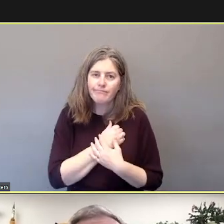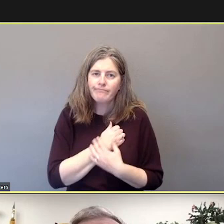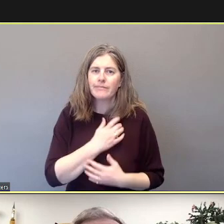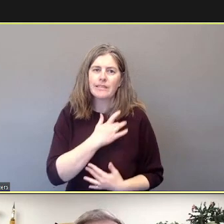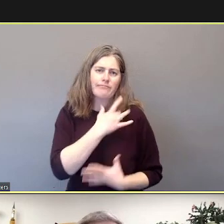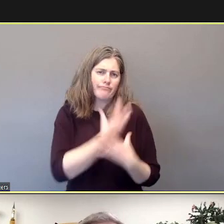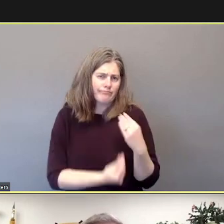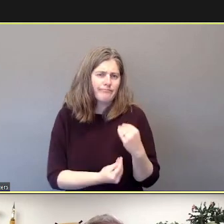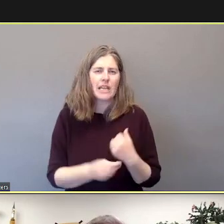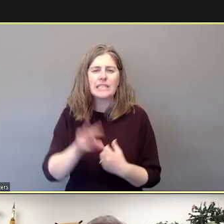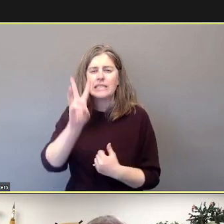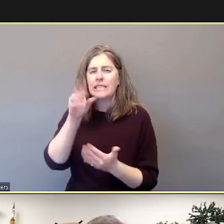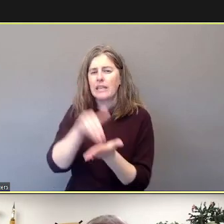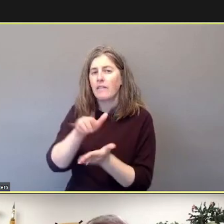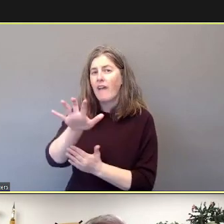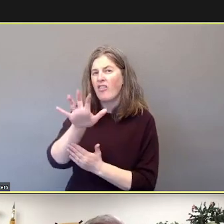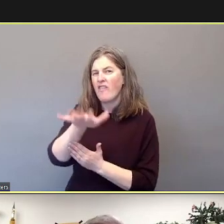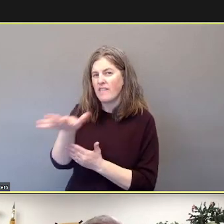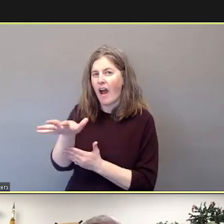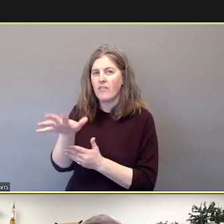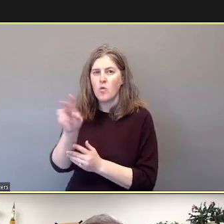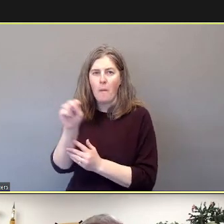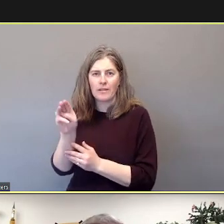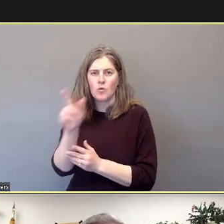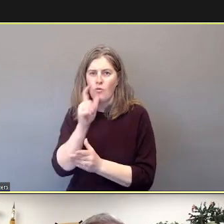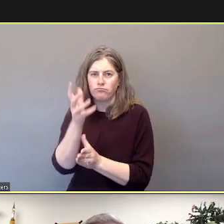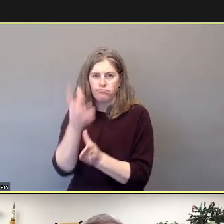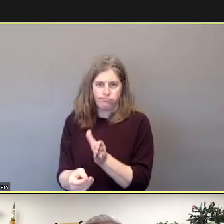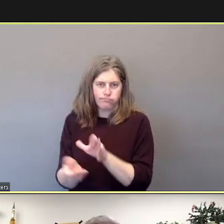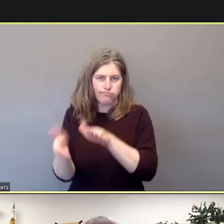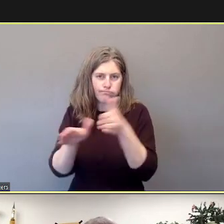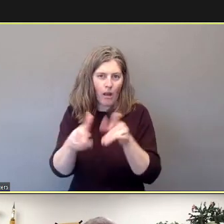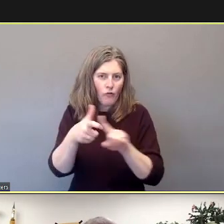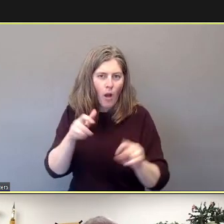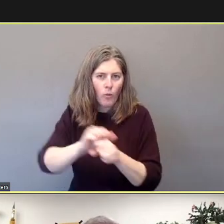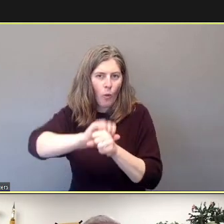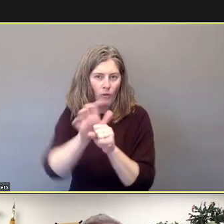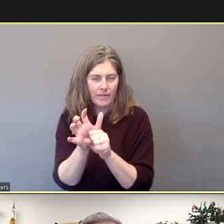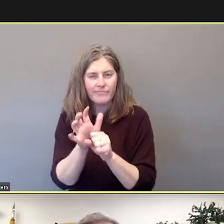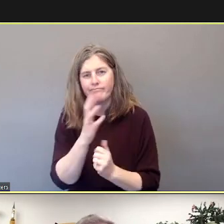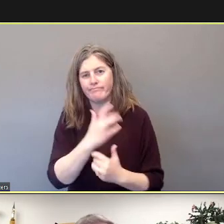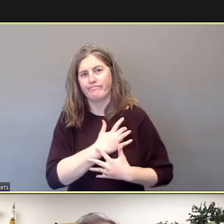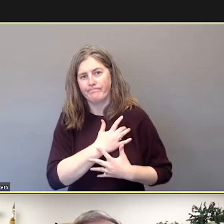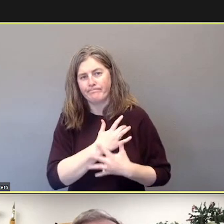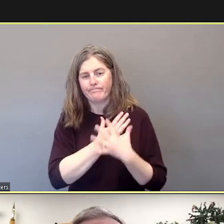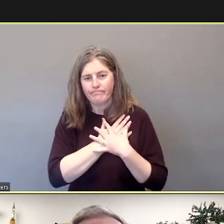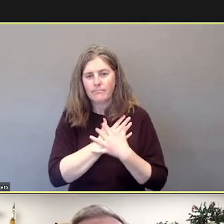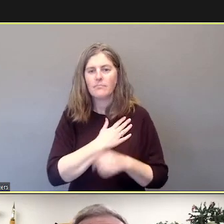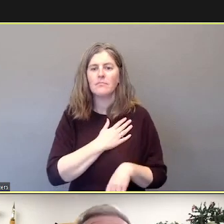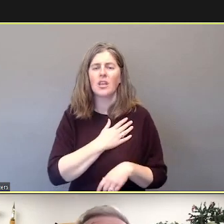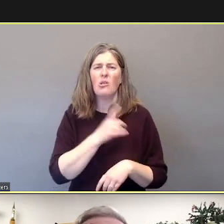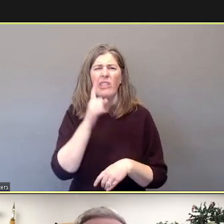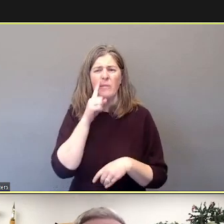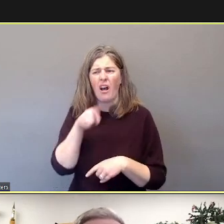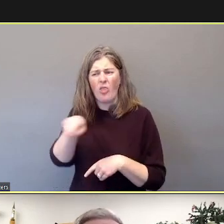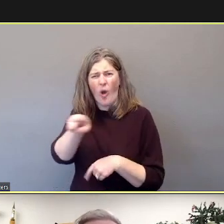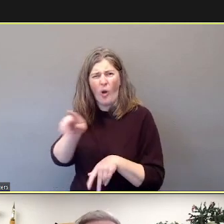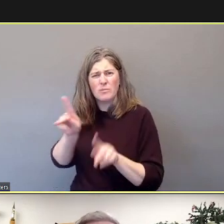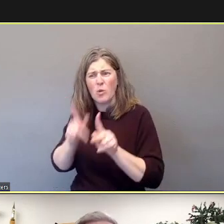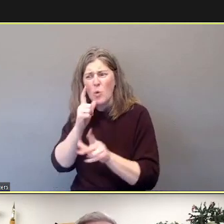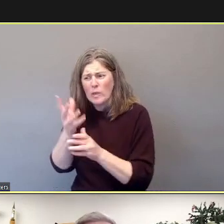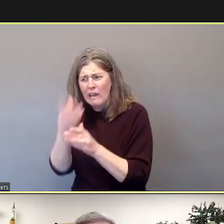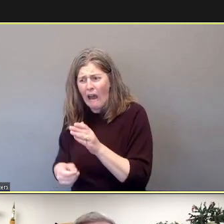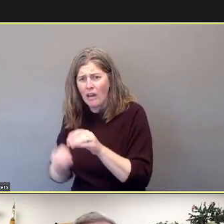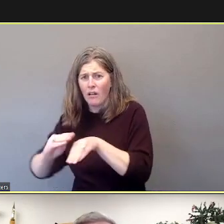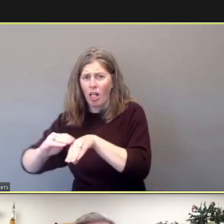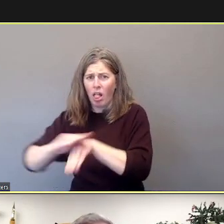6,555 New Mexicans who've succumbed to COVID-19. Then you think of all the family members and friends